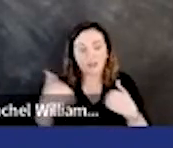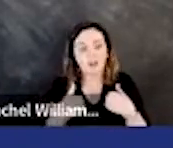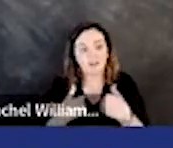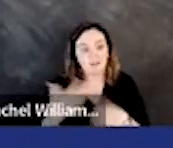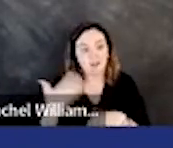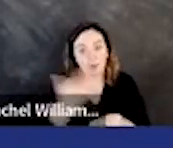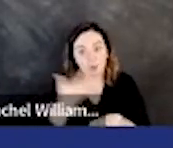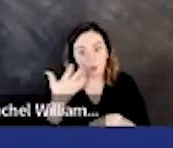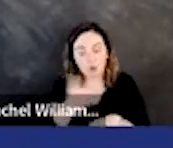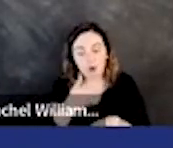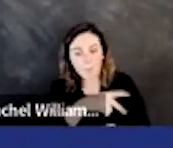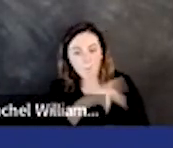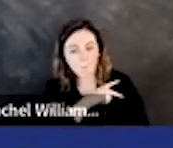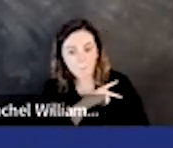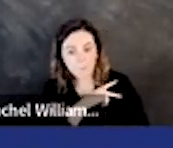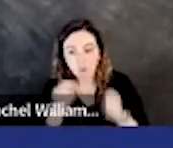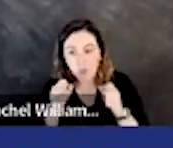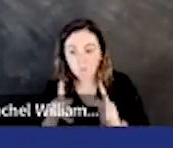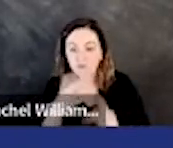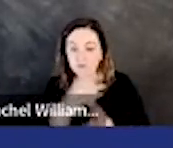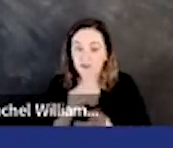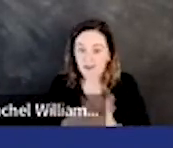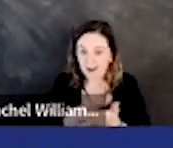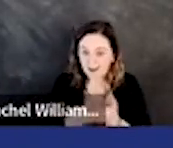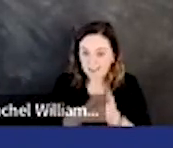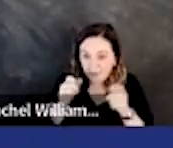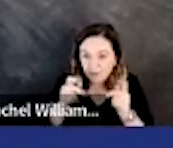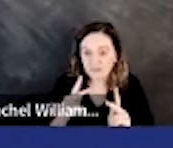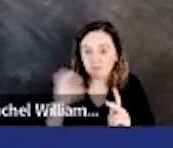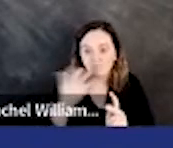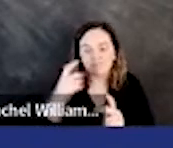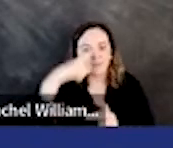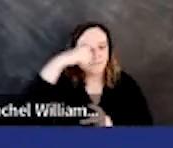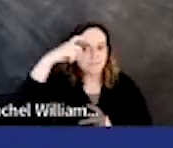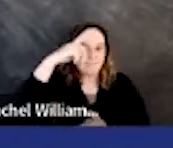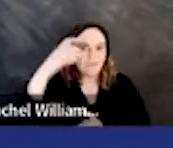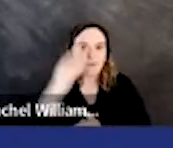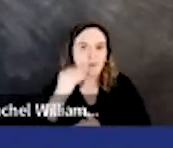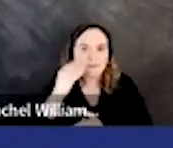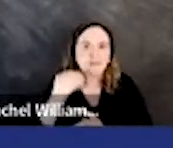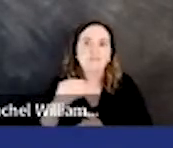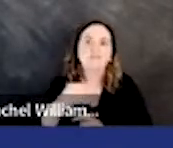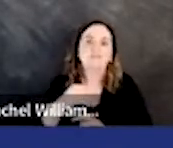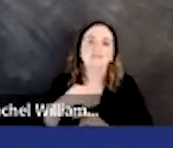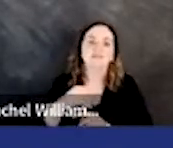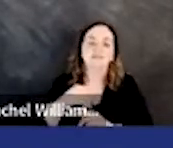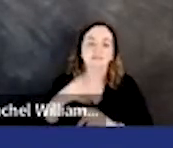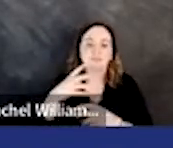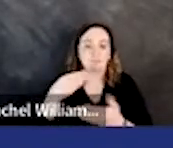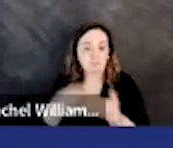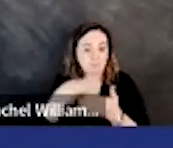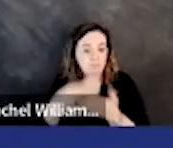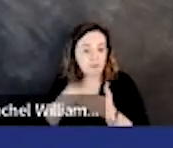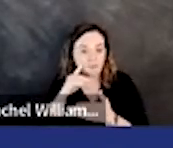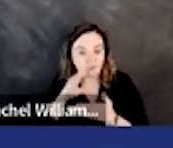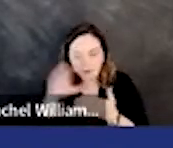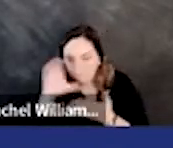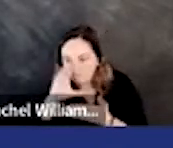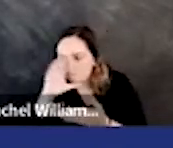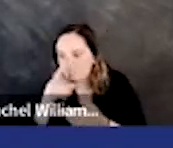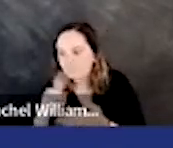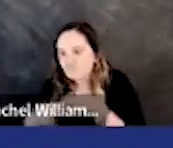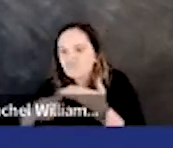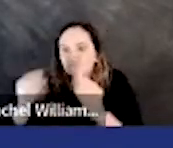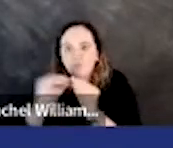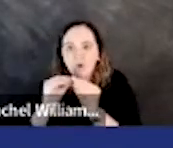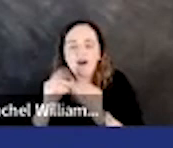and personal discovery opportunities. These include summer enrichment experiences, a discovery fund for educational pursuits, and so much